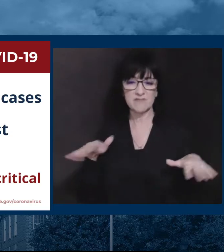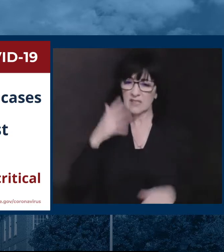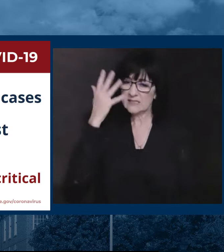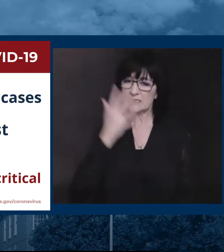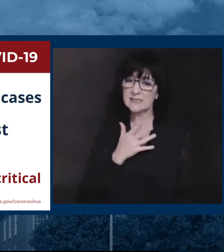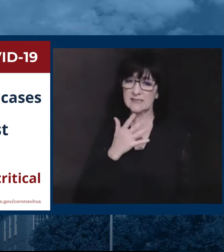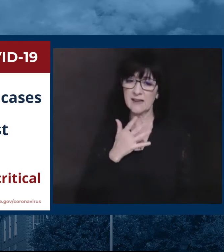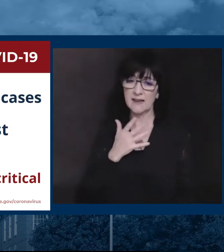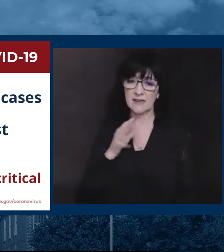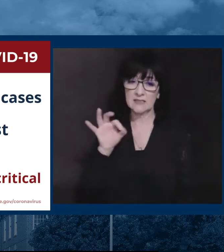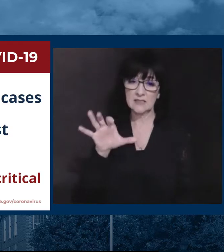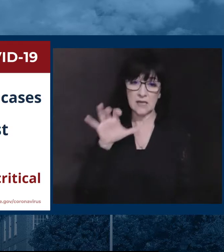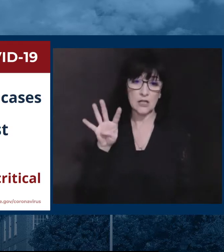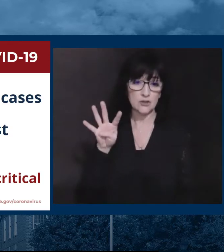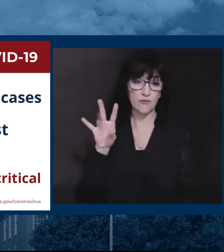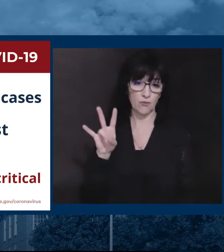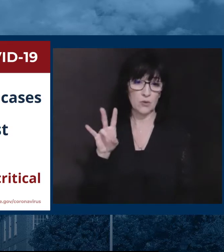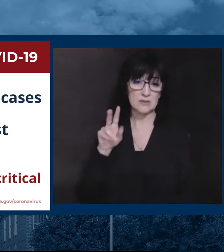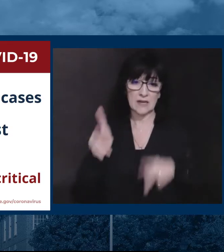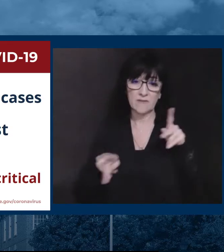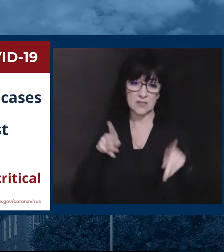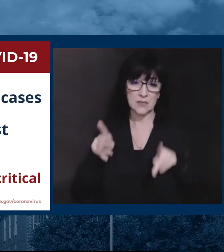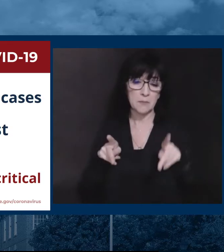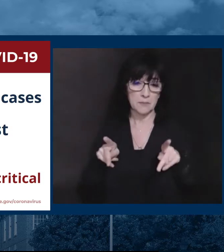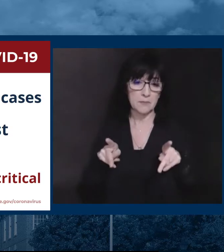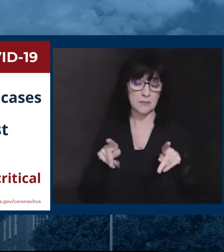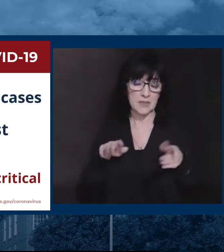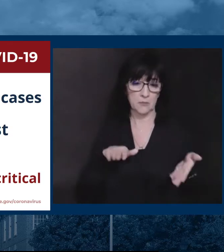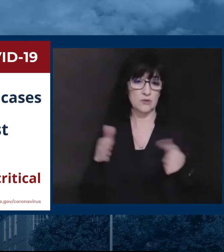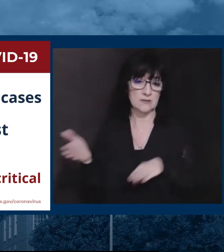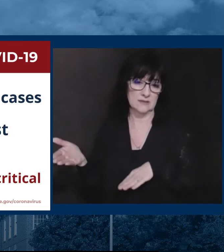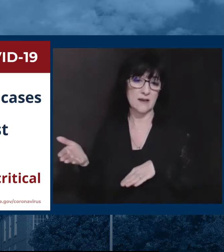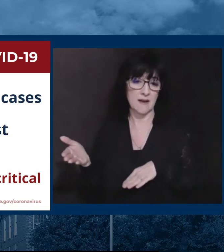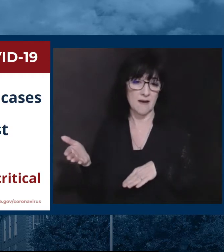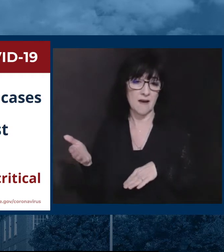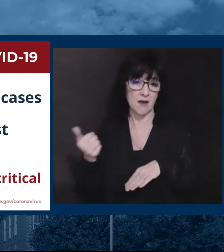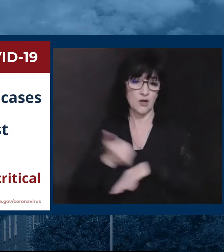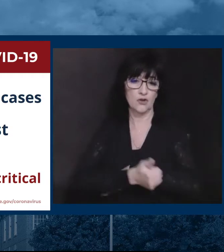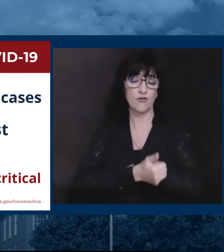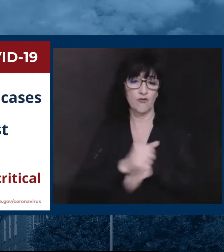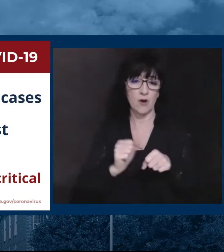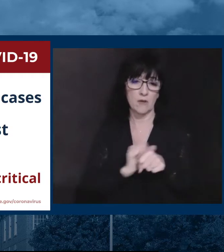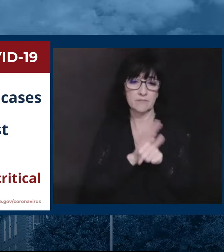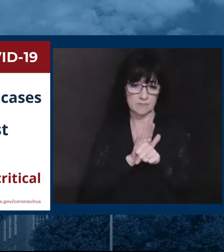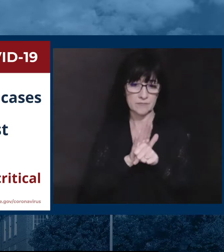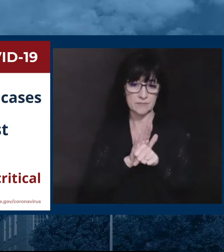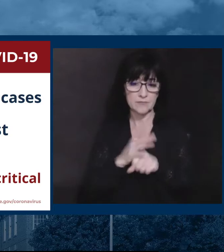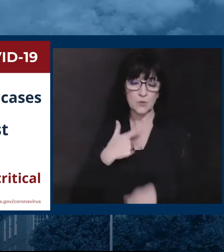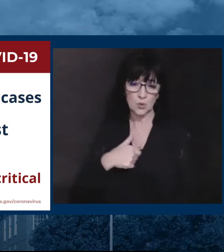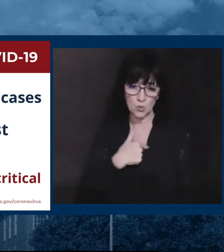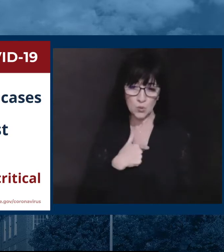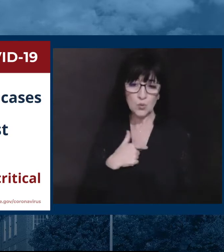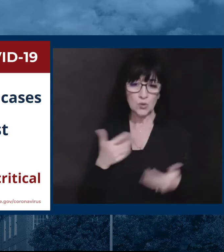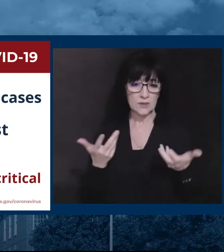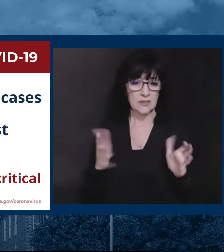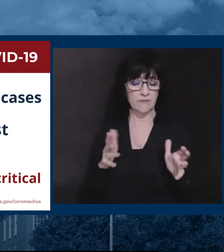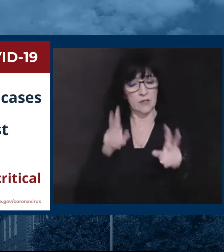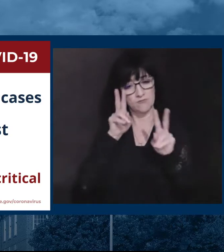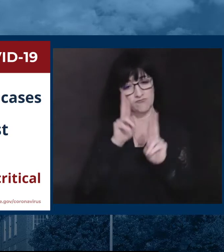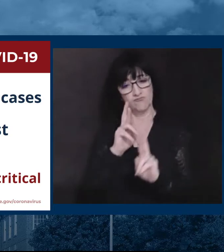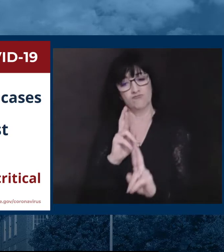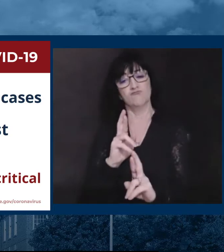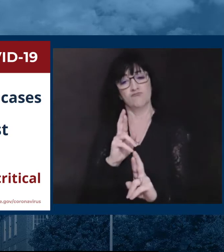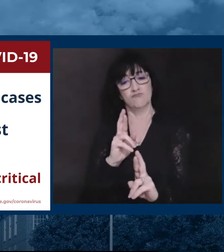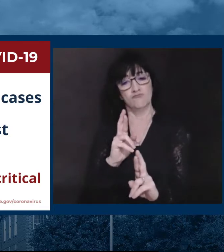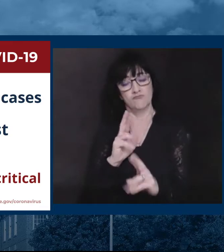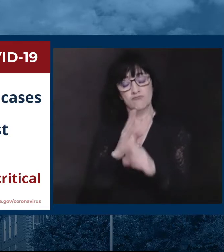We all took the opportunity at the end of the year to mourn the loss of our neighbors and family members and